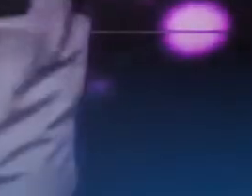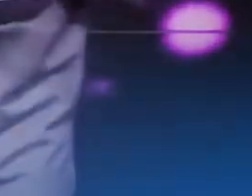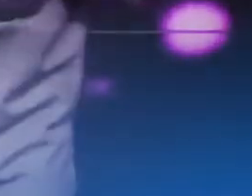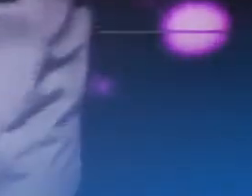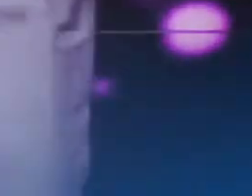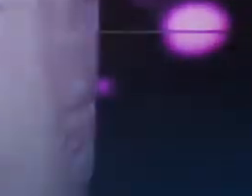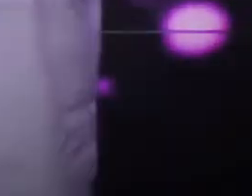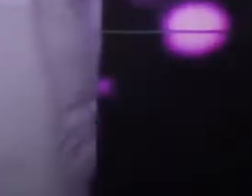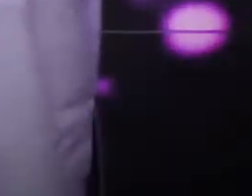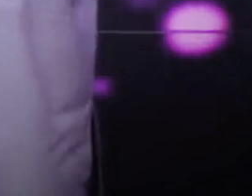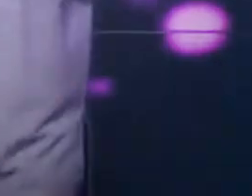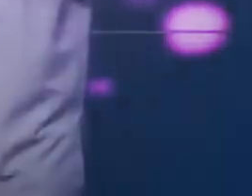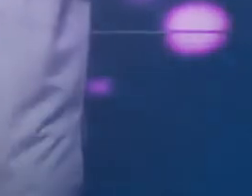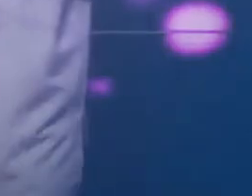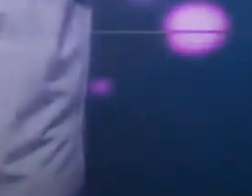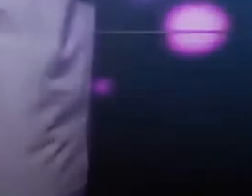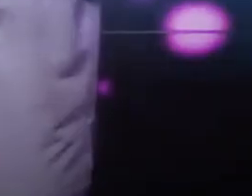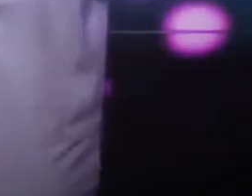And